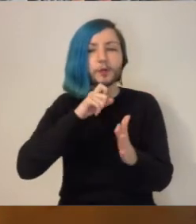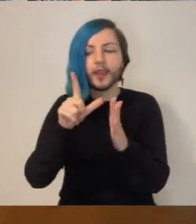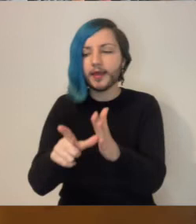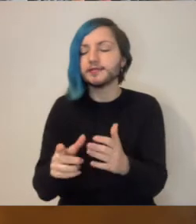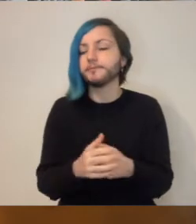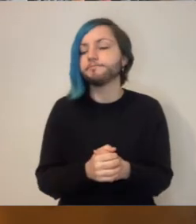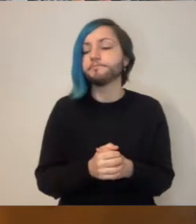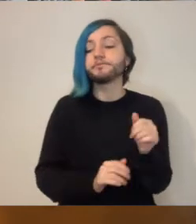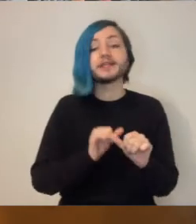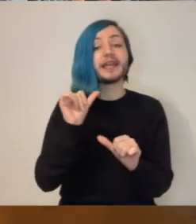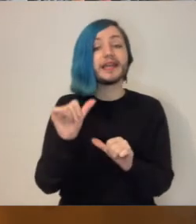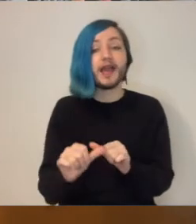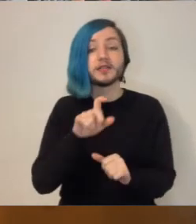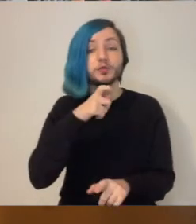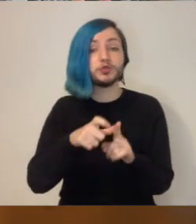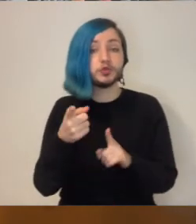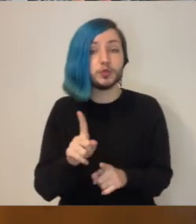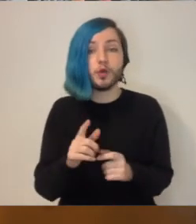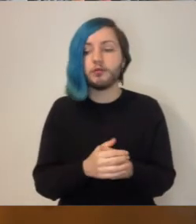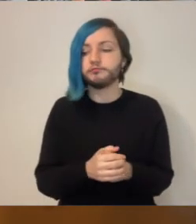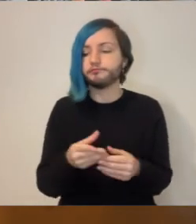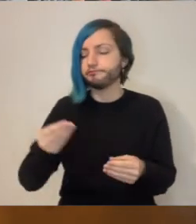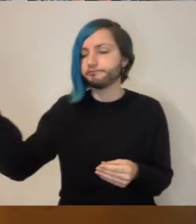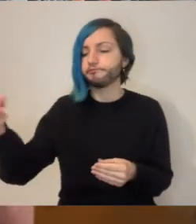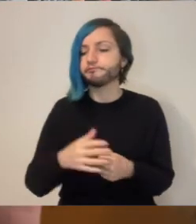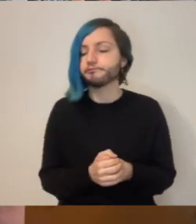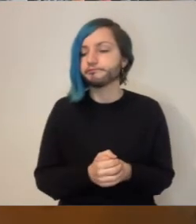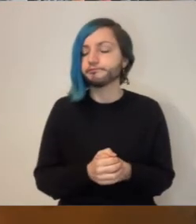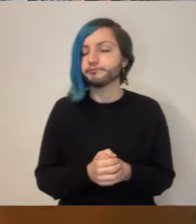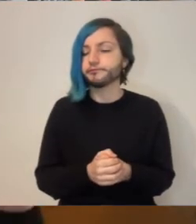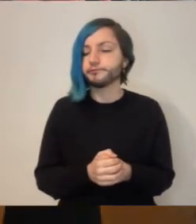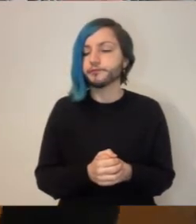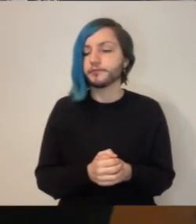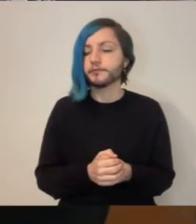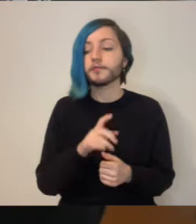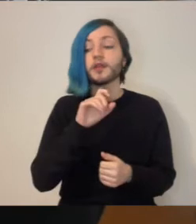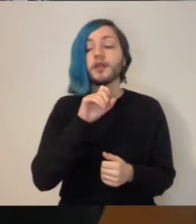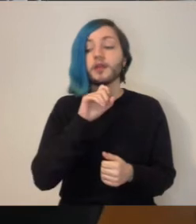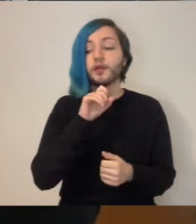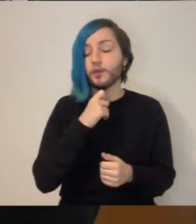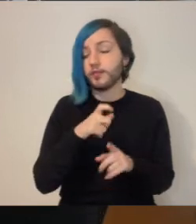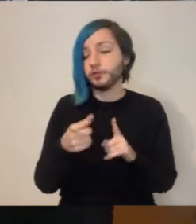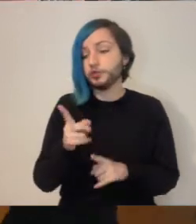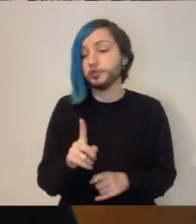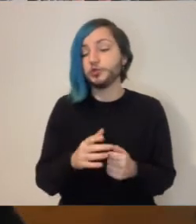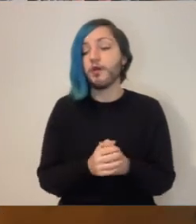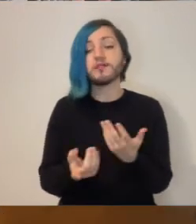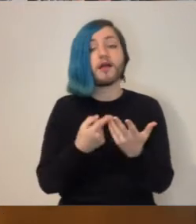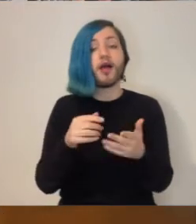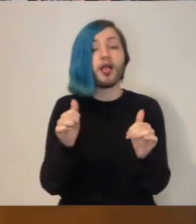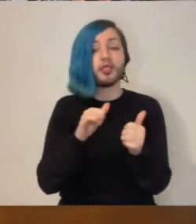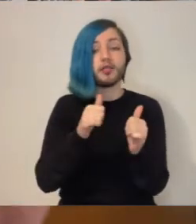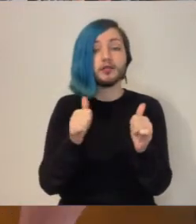more detail later. But the next thing we're going to do is just, if I put that to one side over there, we're going to